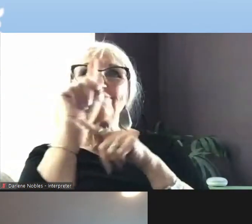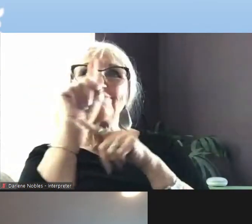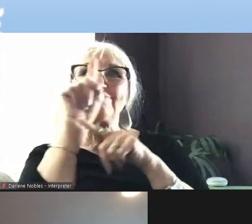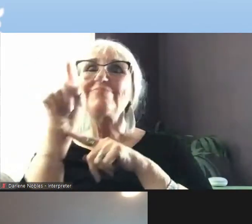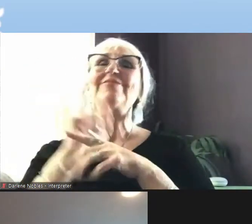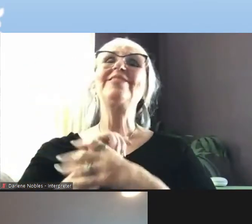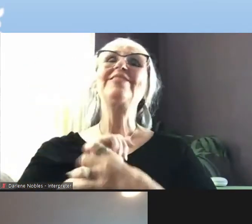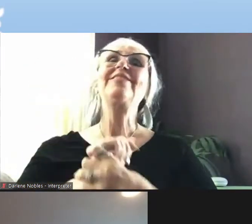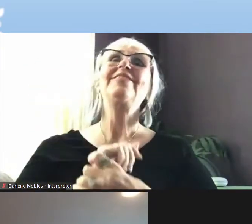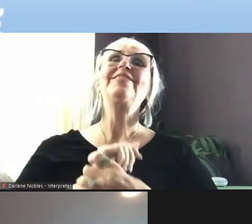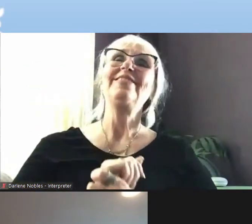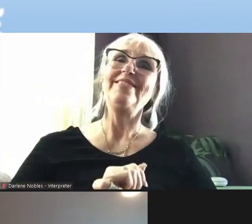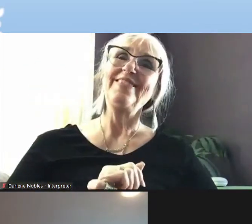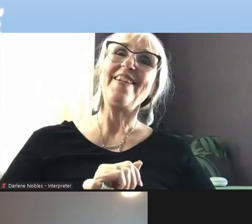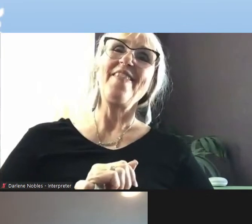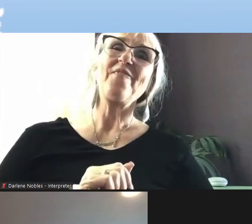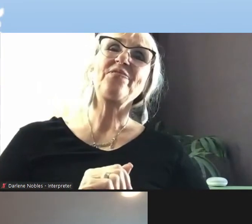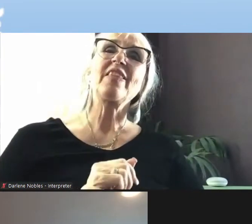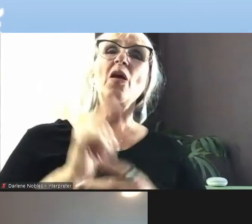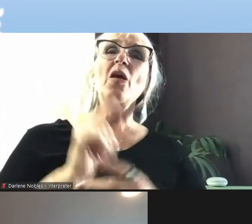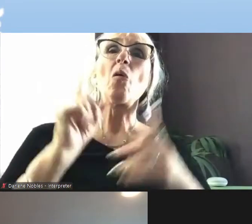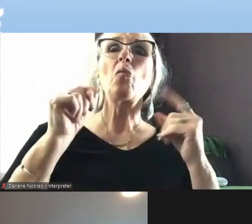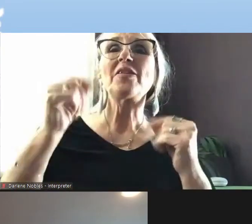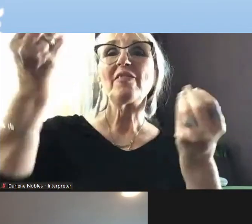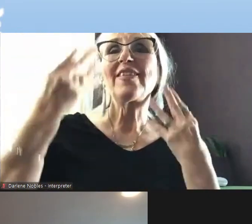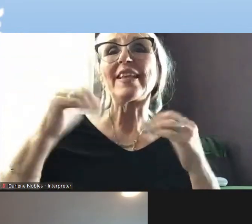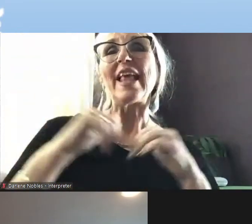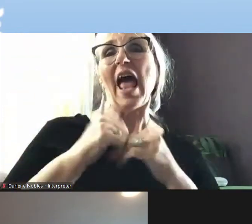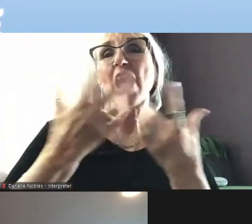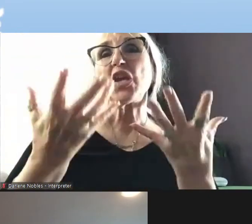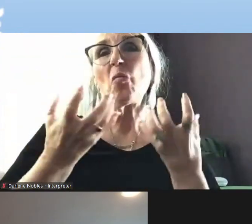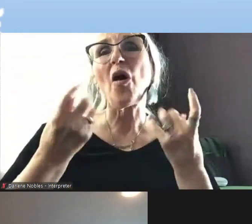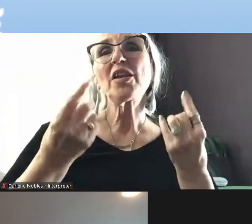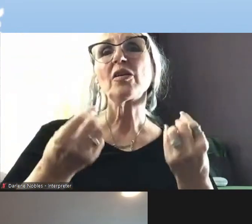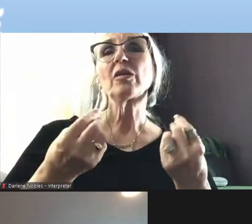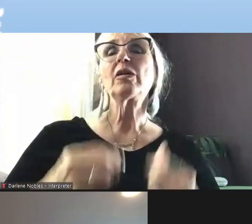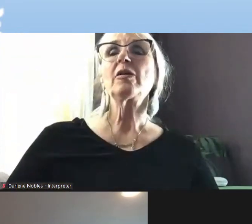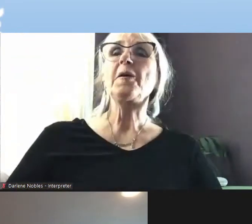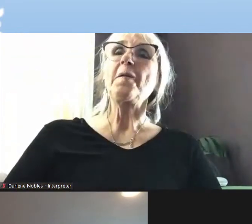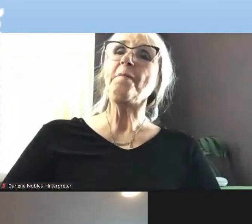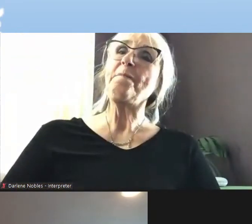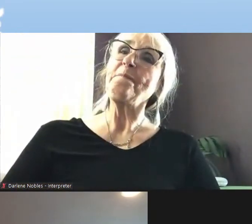And so why don't you tell us how you want to do it? Hold that check.